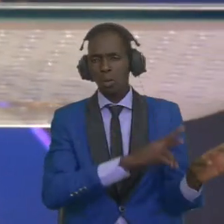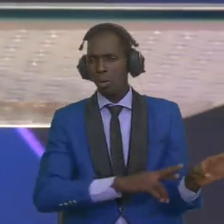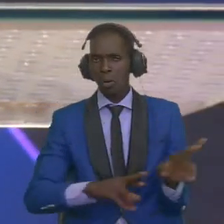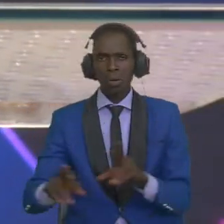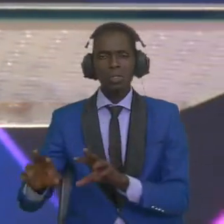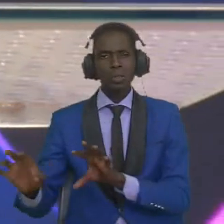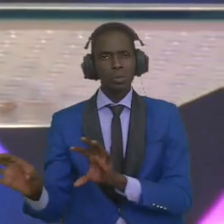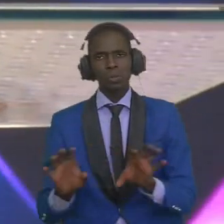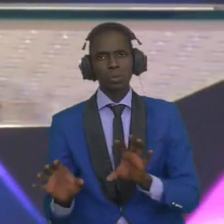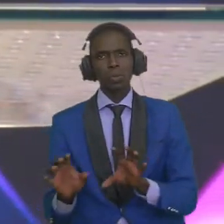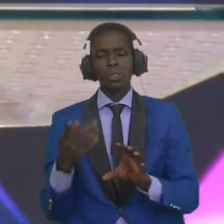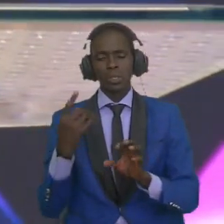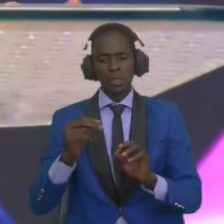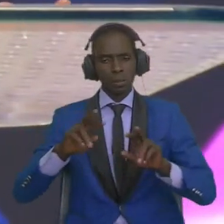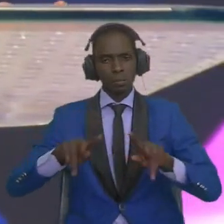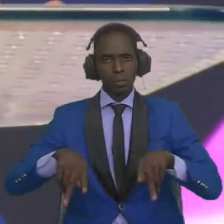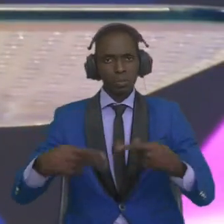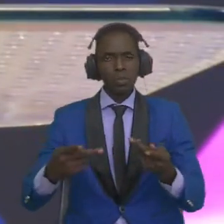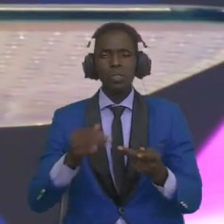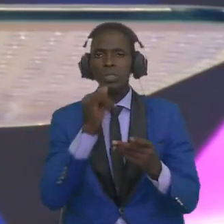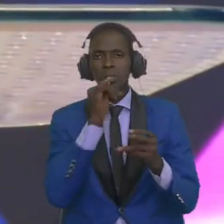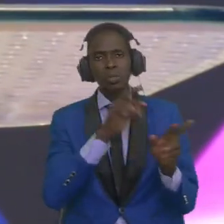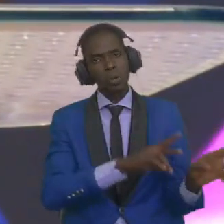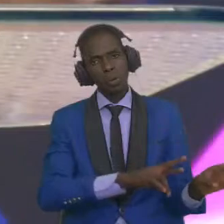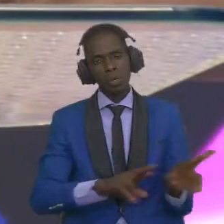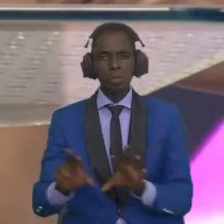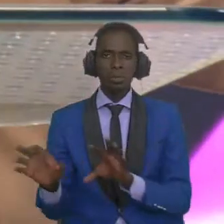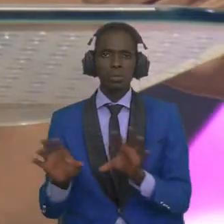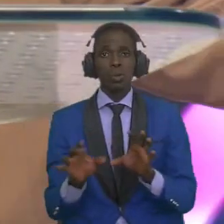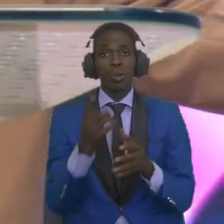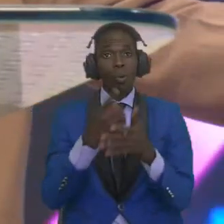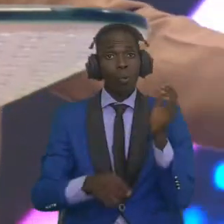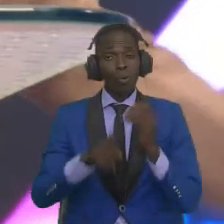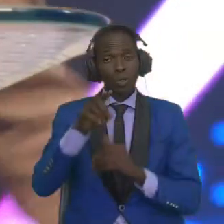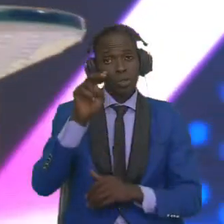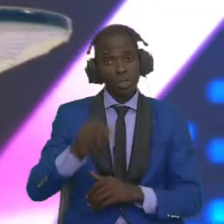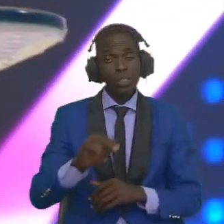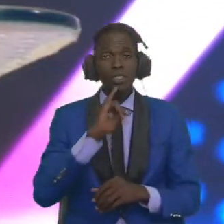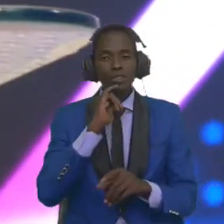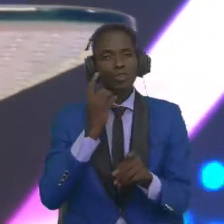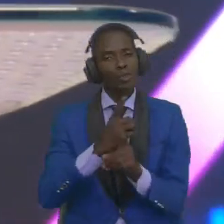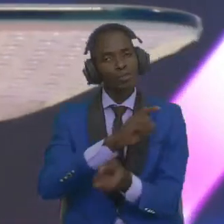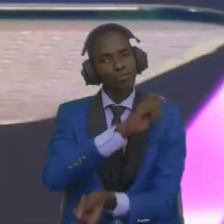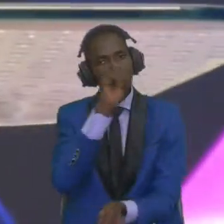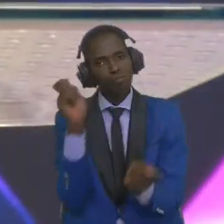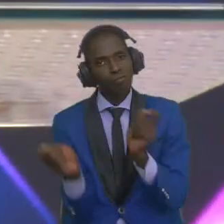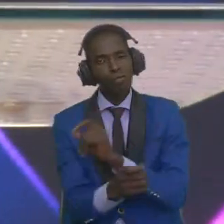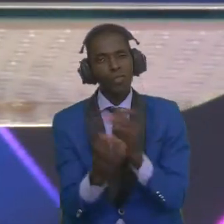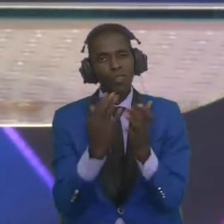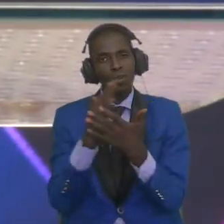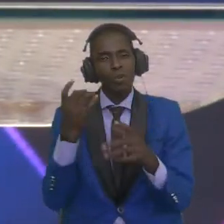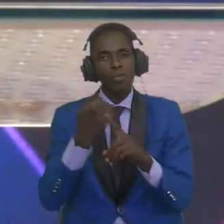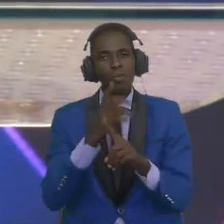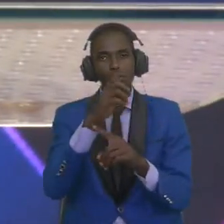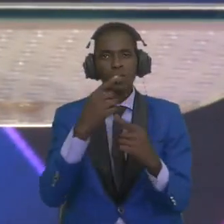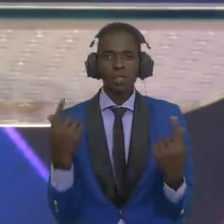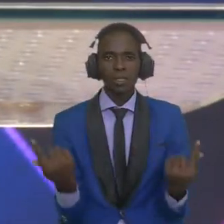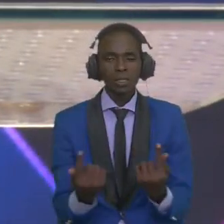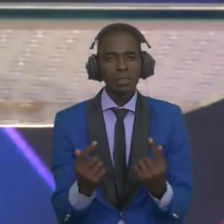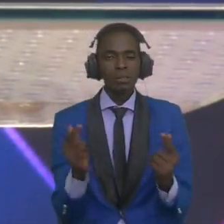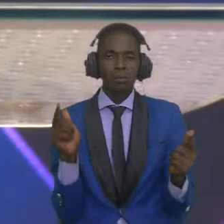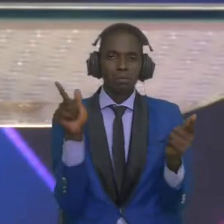redemption had been provided. All you need to do now is turn away from your sin and turn to the Savior, and